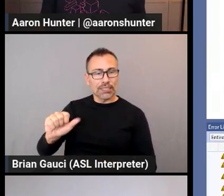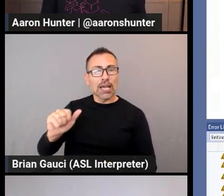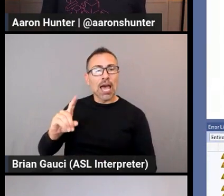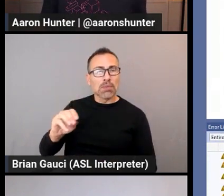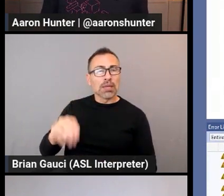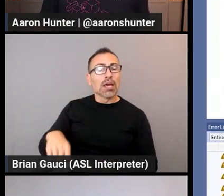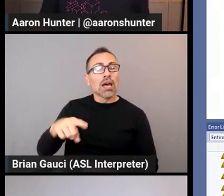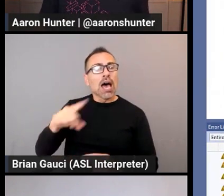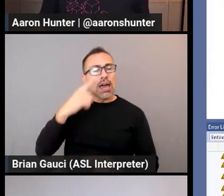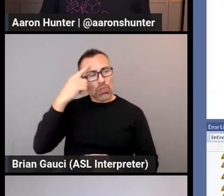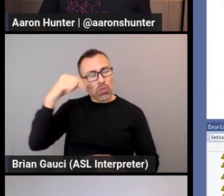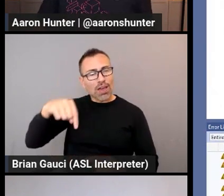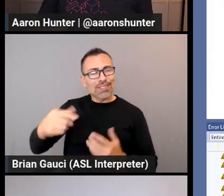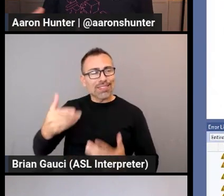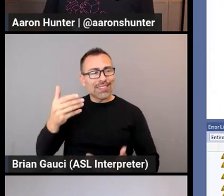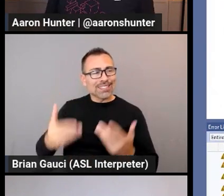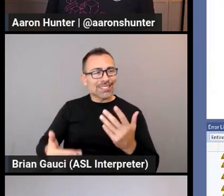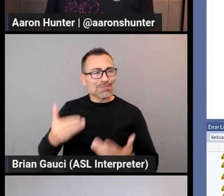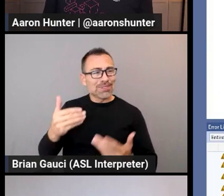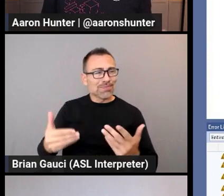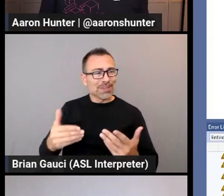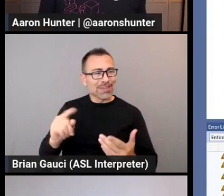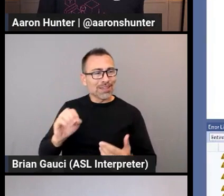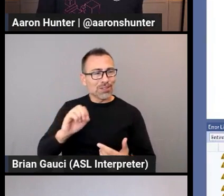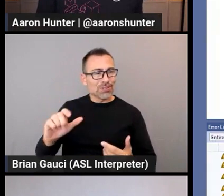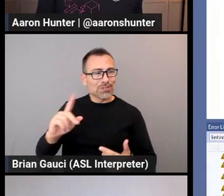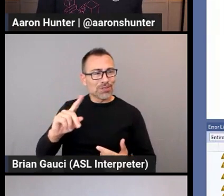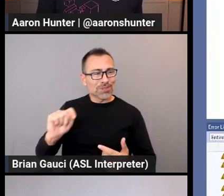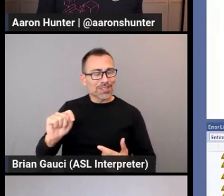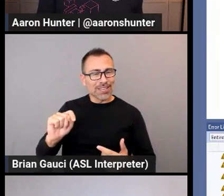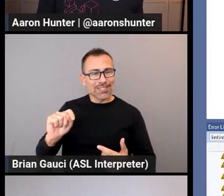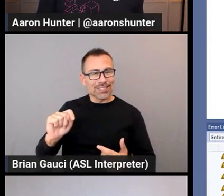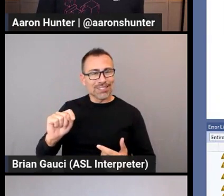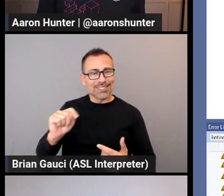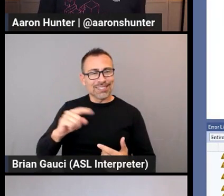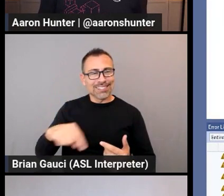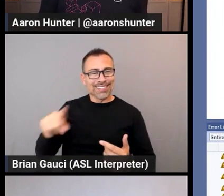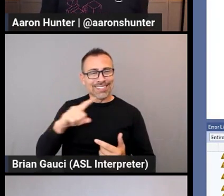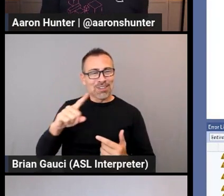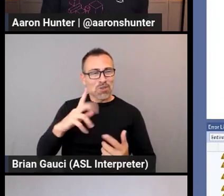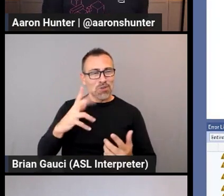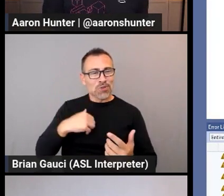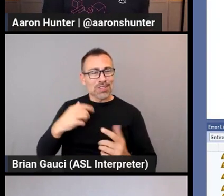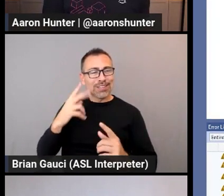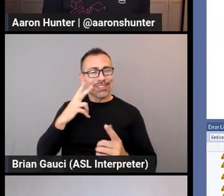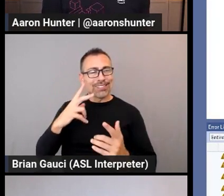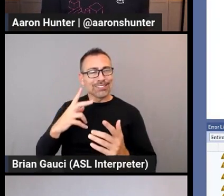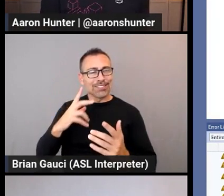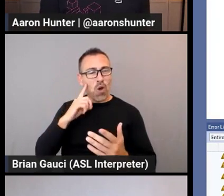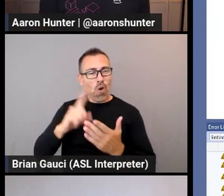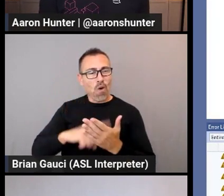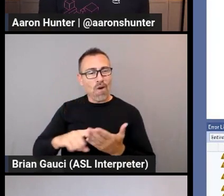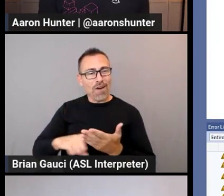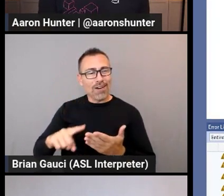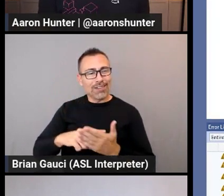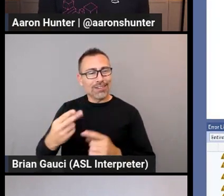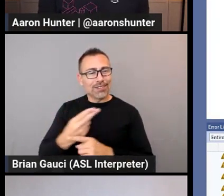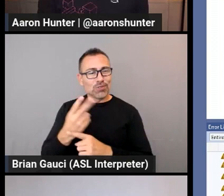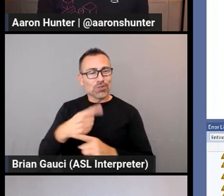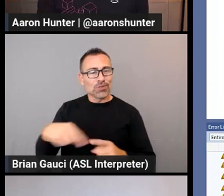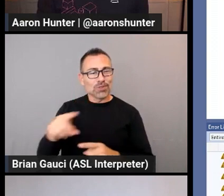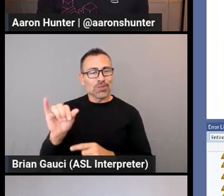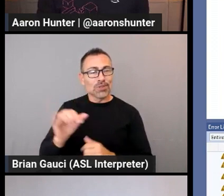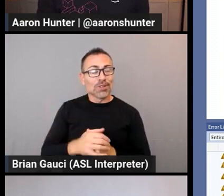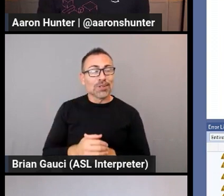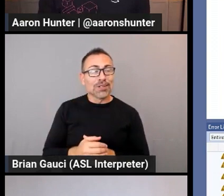toolkit that people can use and leverage for some kind of audits on their application level too. Yeah, that's a really good point. Even if there's some critical,